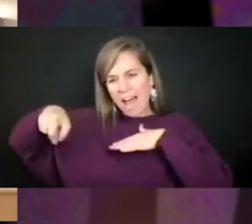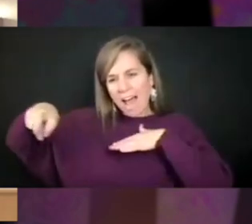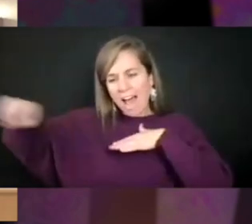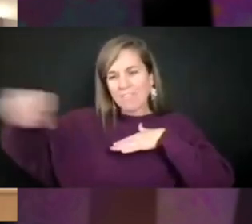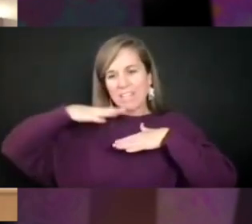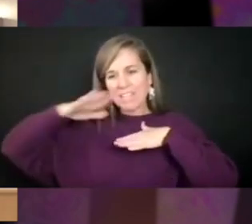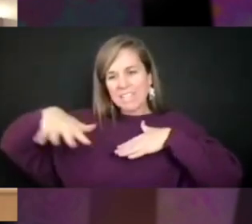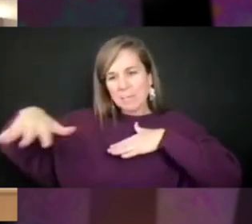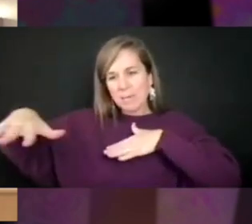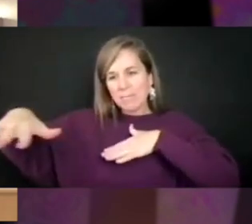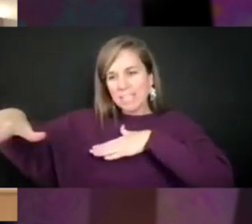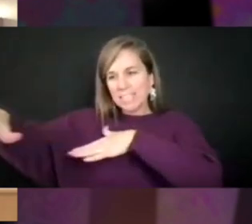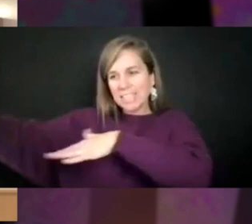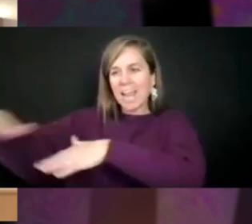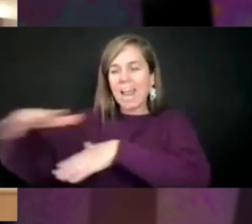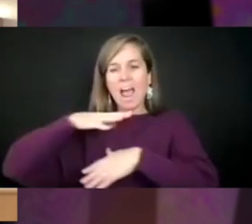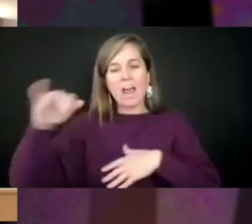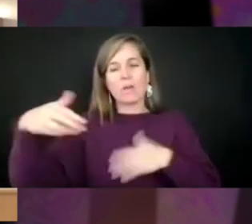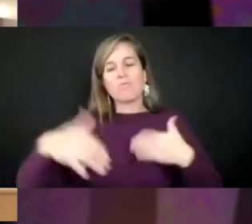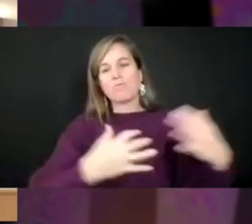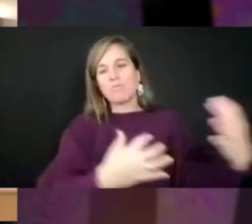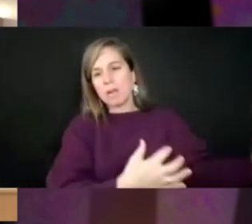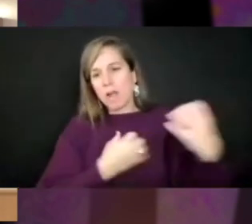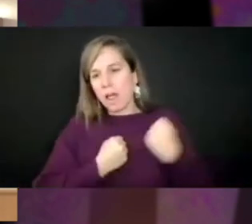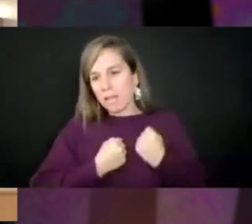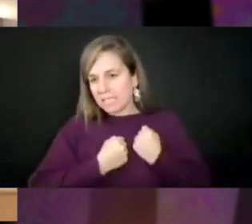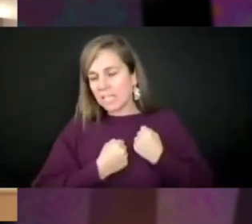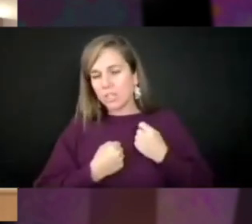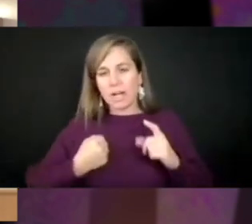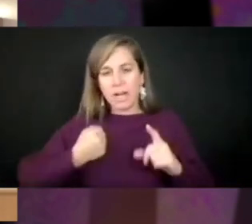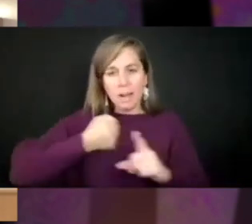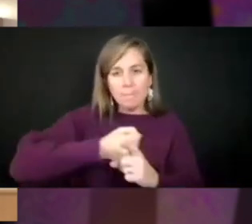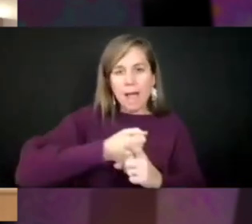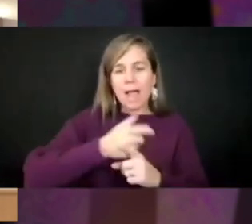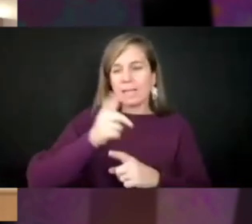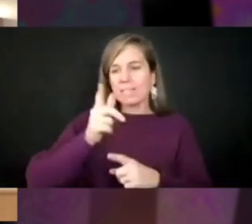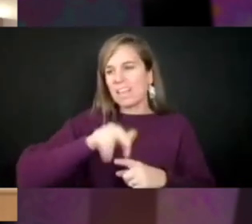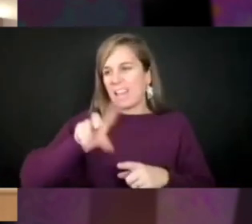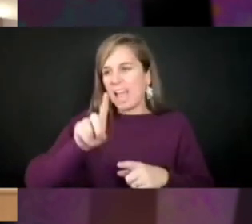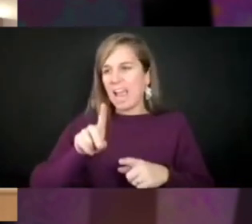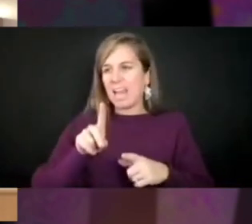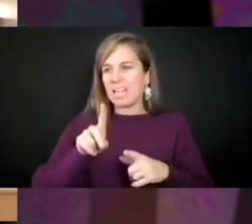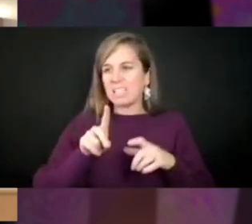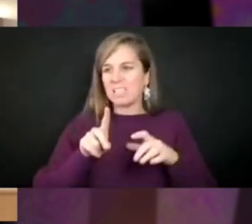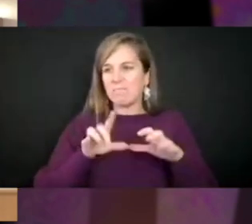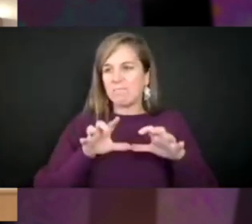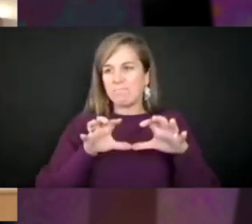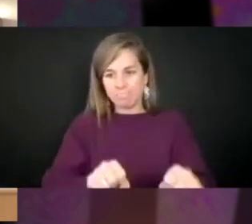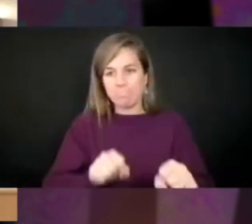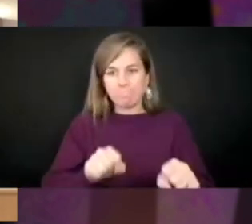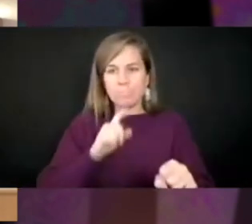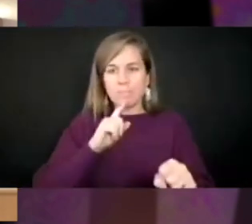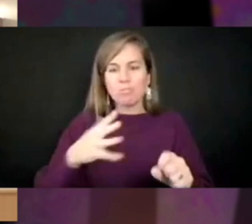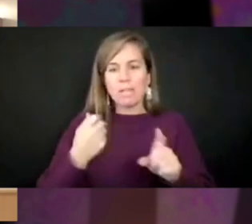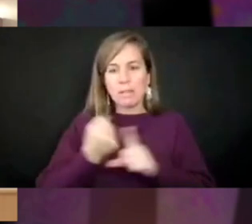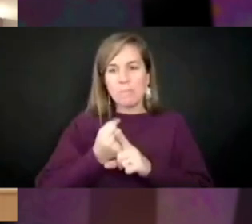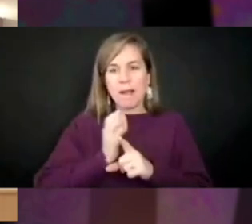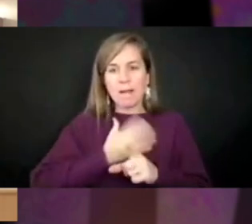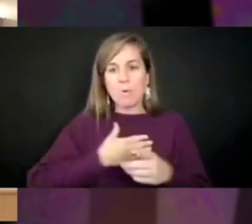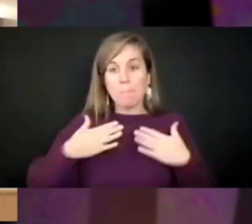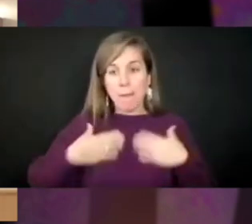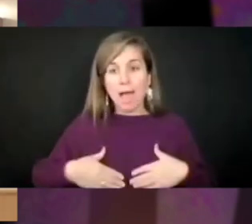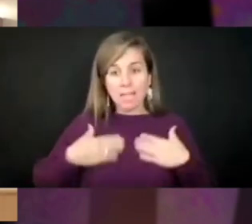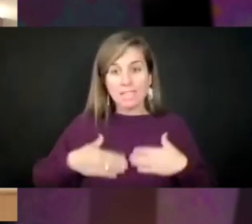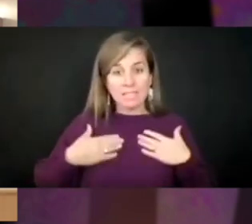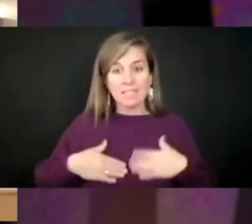the impact that colonization and land desecration is having on our bodies, literally causing some